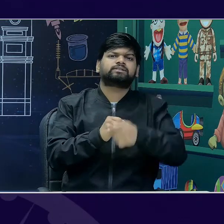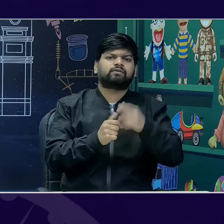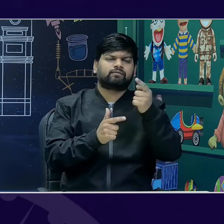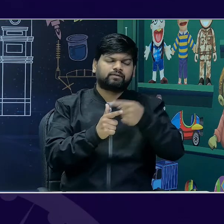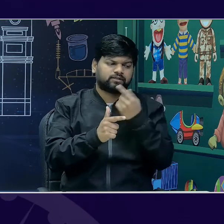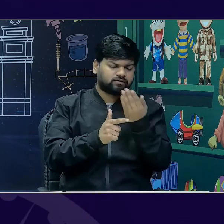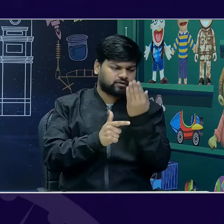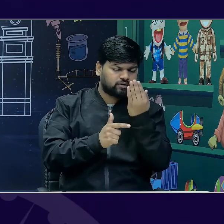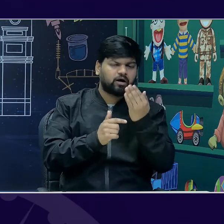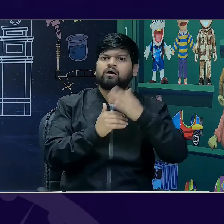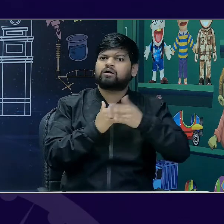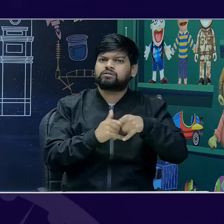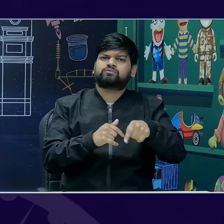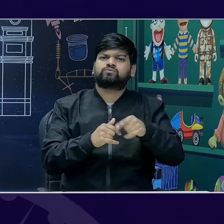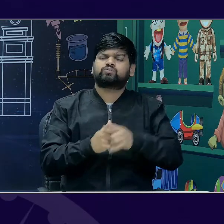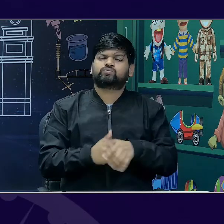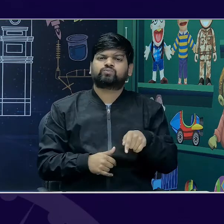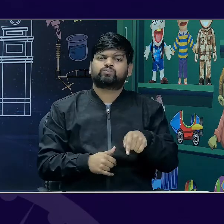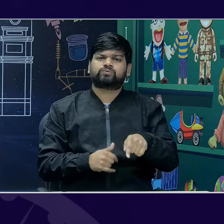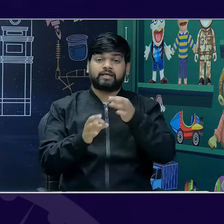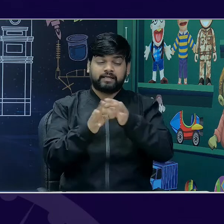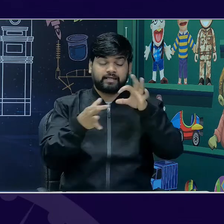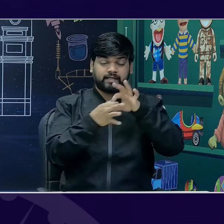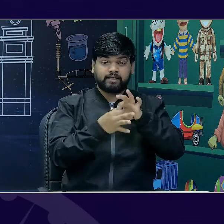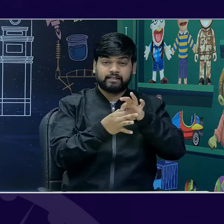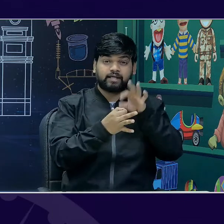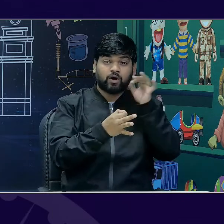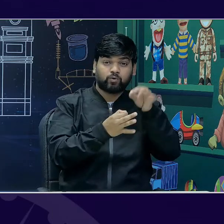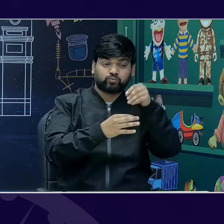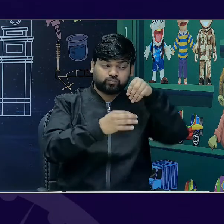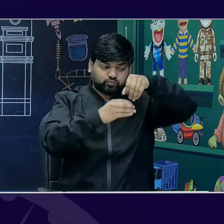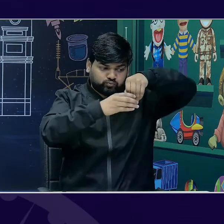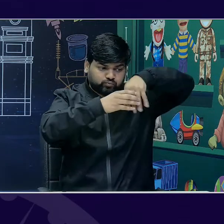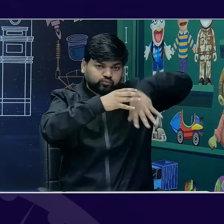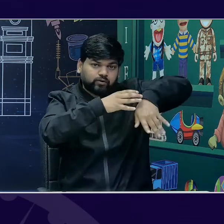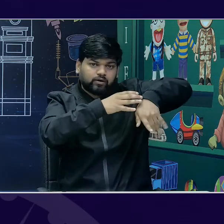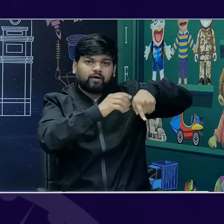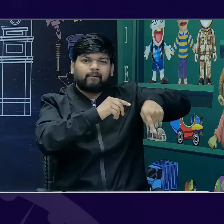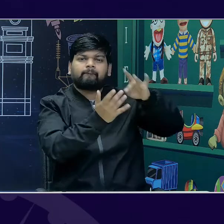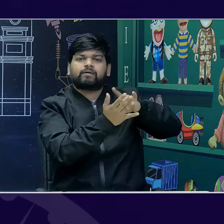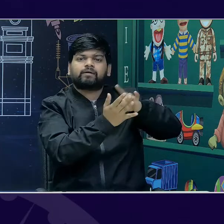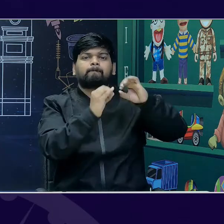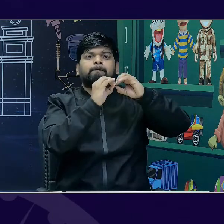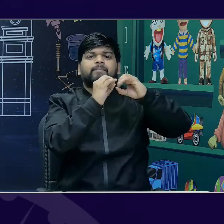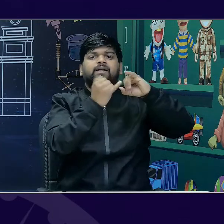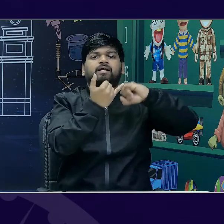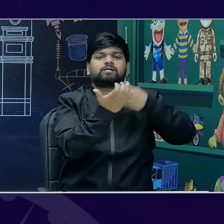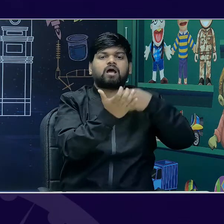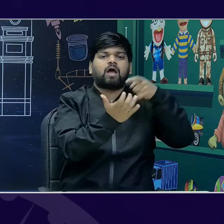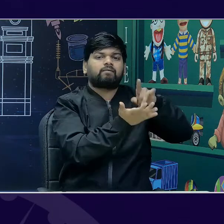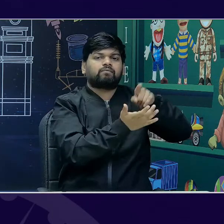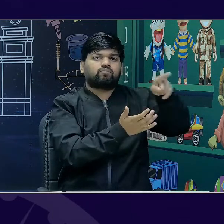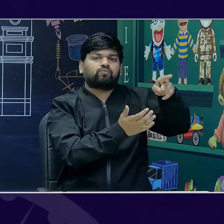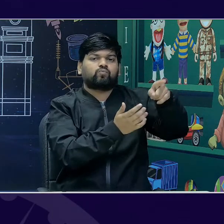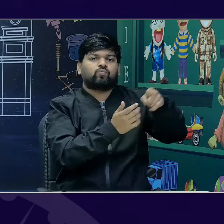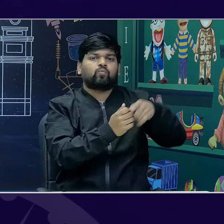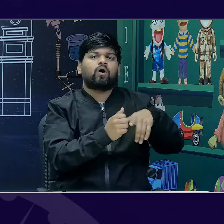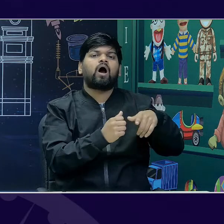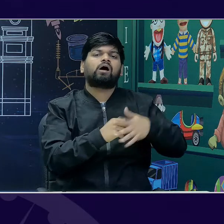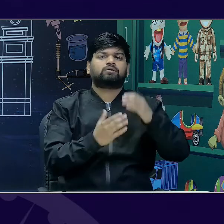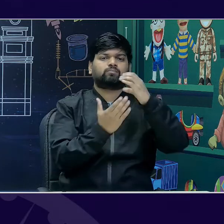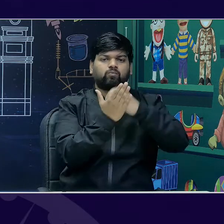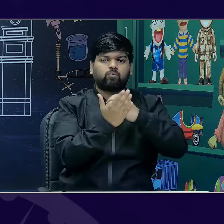Institute of Education Bhubaneswar, NCERT, and it is to be presented by the Department of School Education and Literacy, Ministry